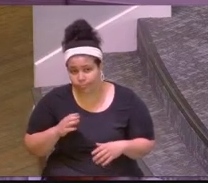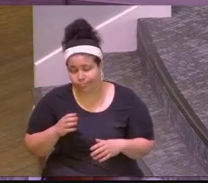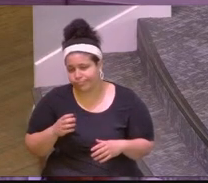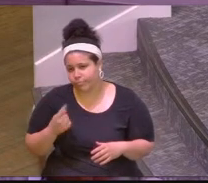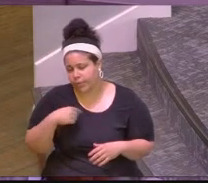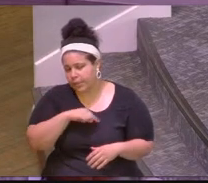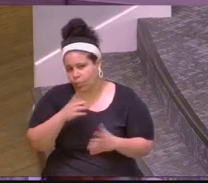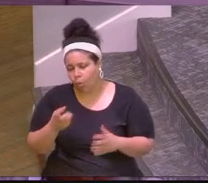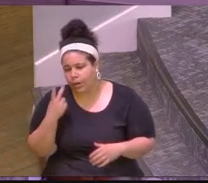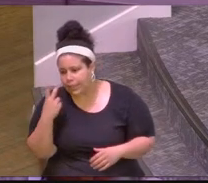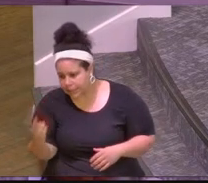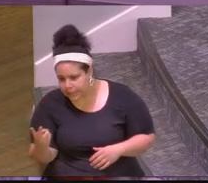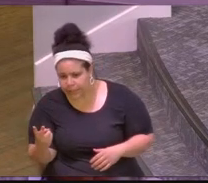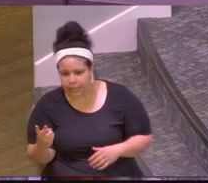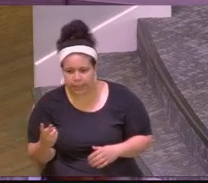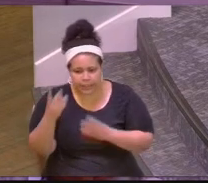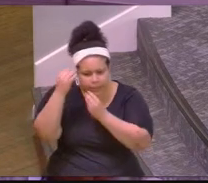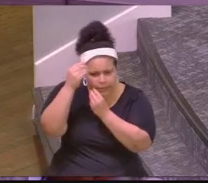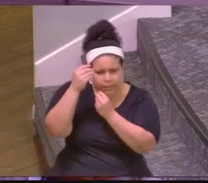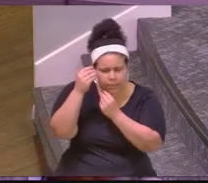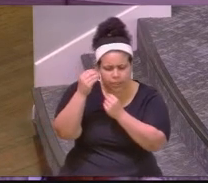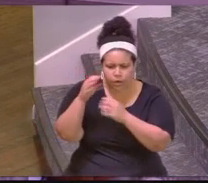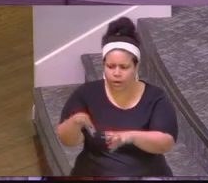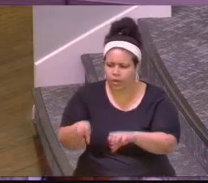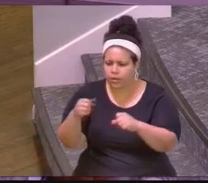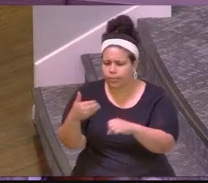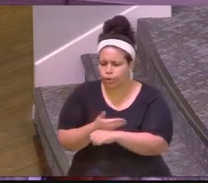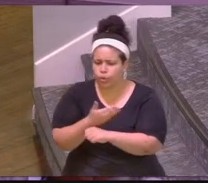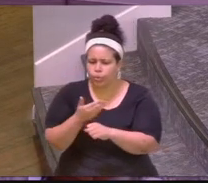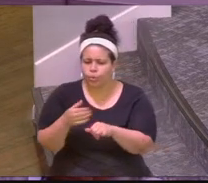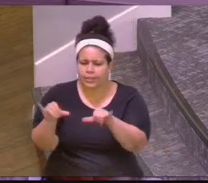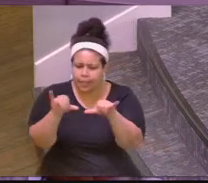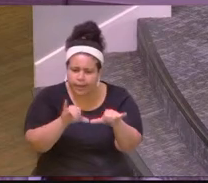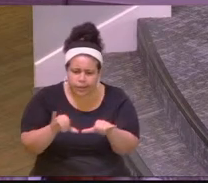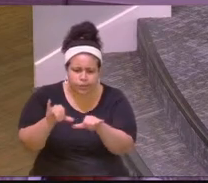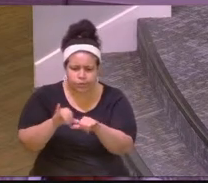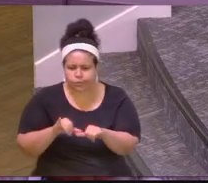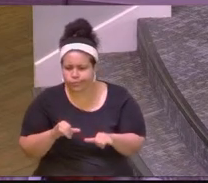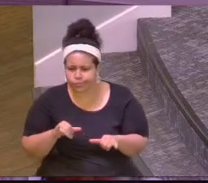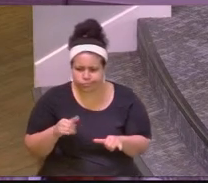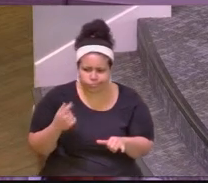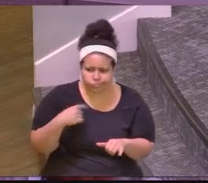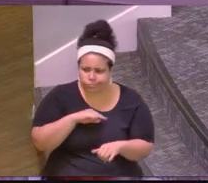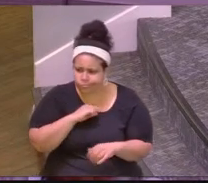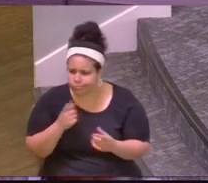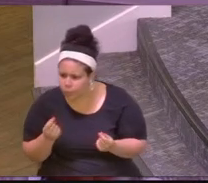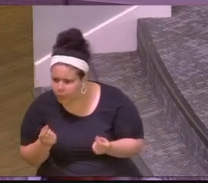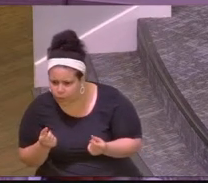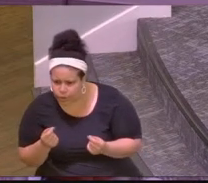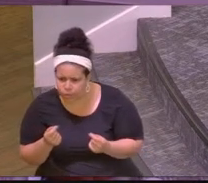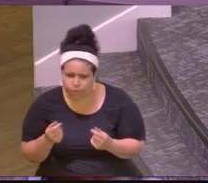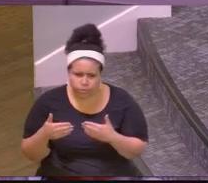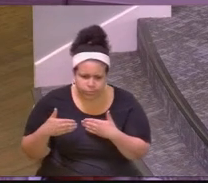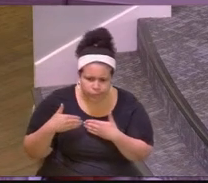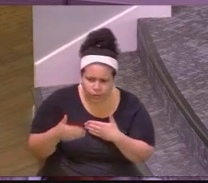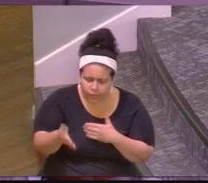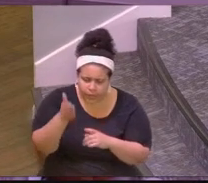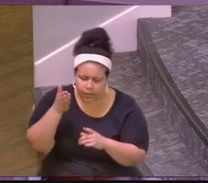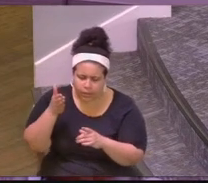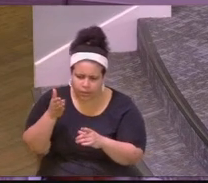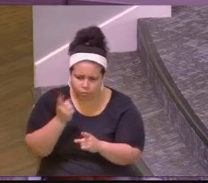taking the new standards and seeing what we need to do to move in that direction of even moving toward a board of